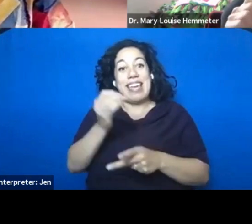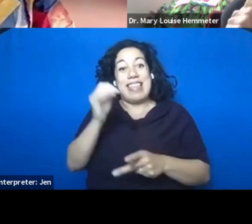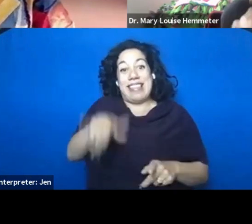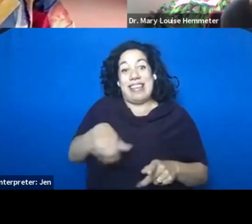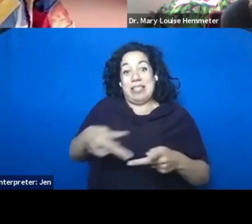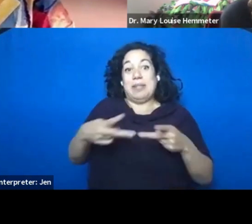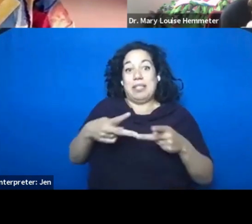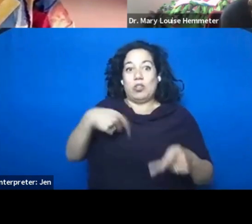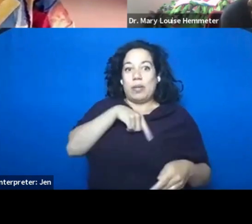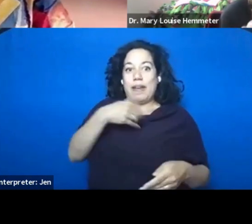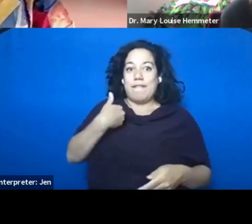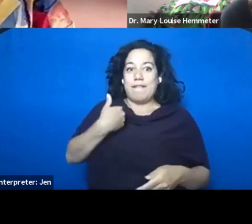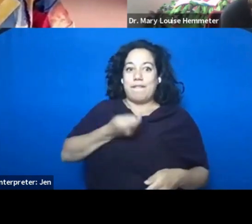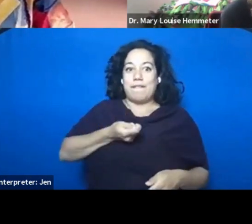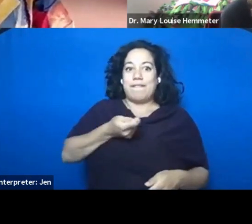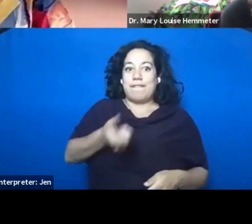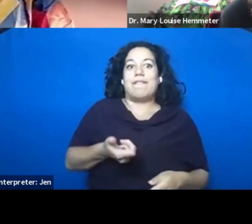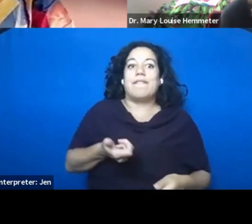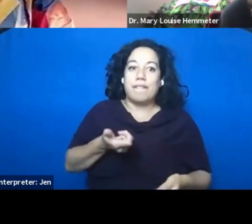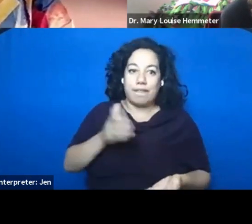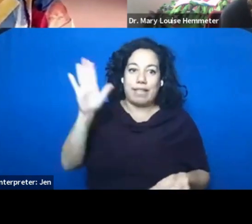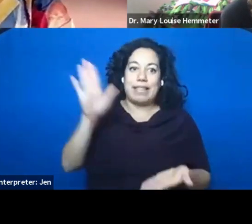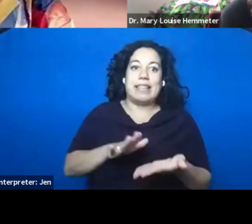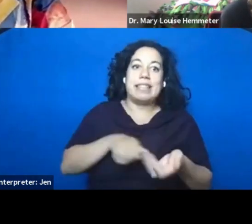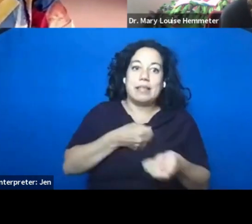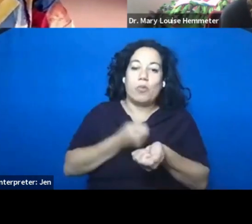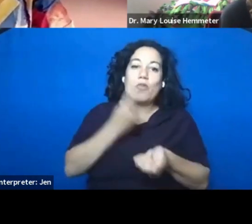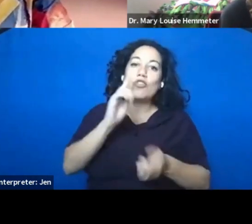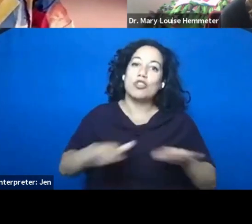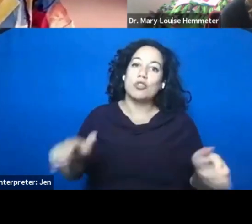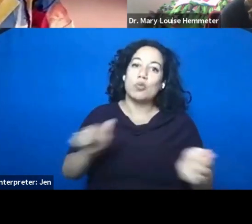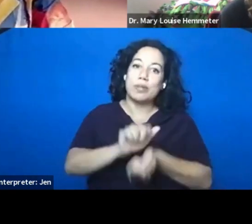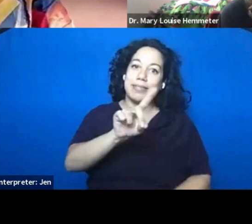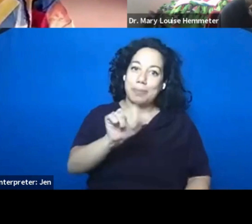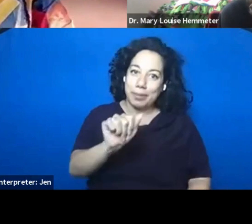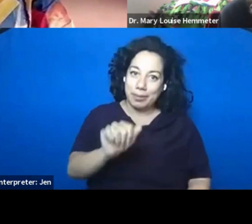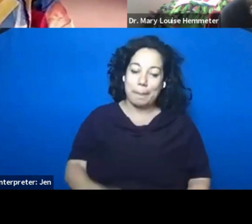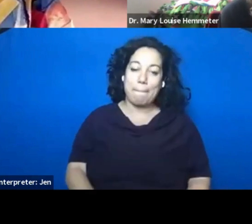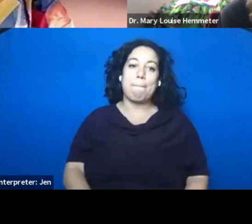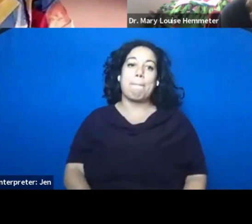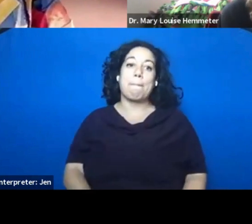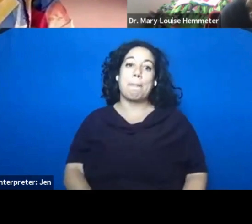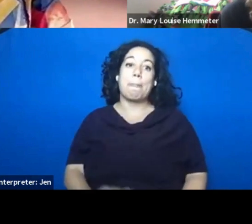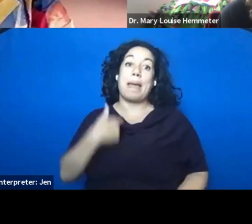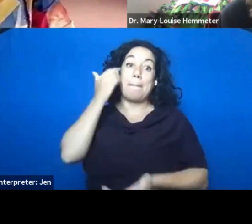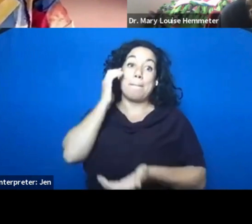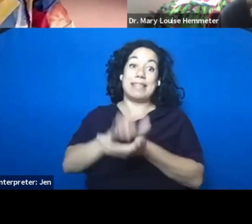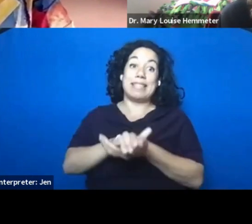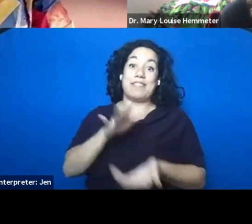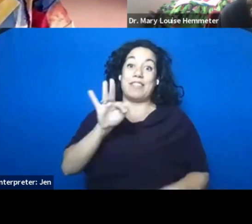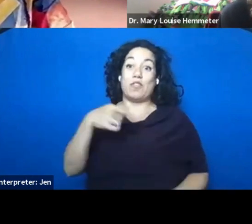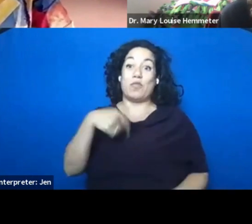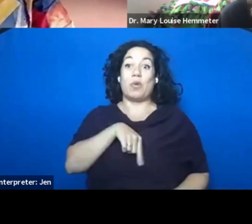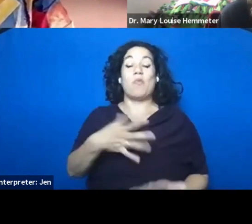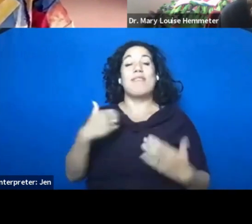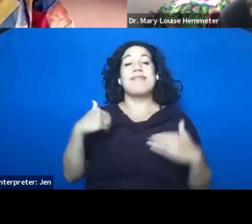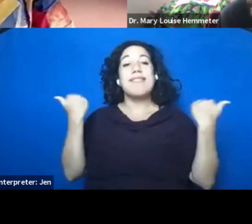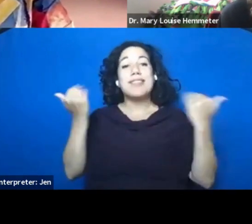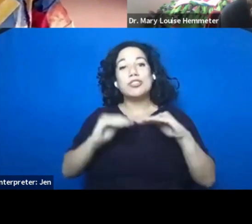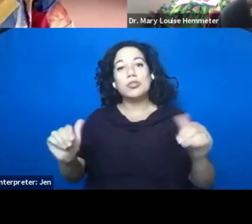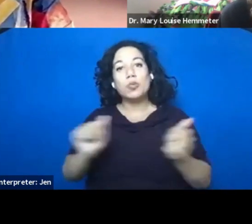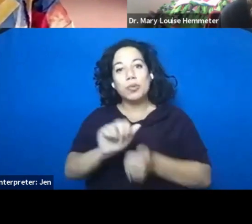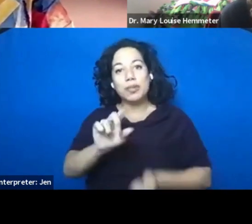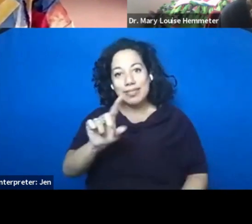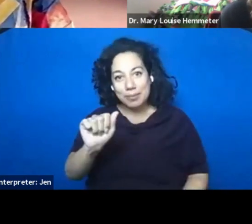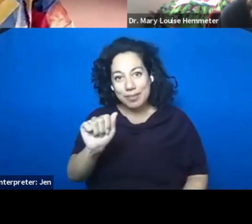we have the least support for children with disabilities. And I believe if we really want young children with